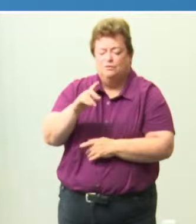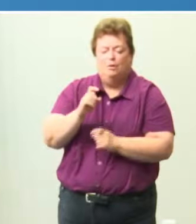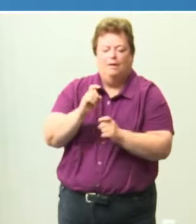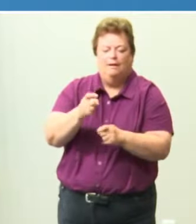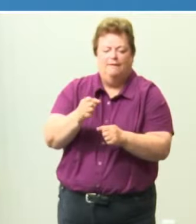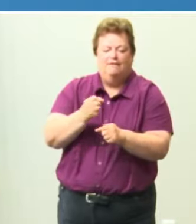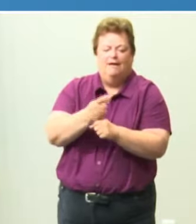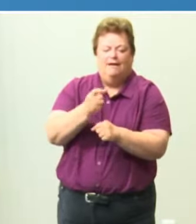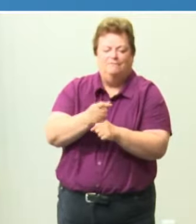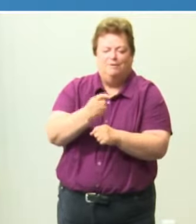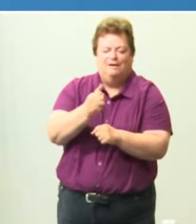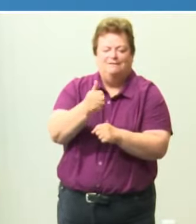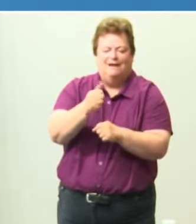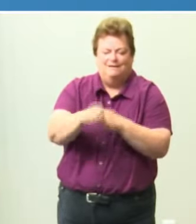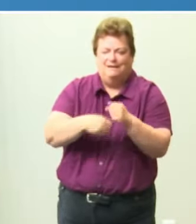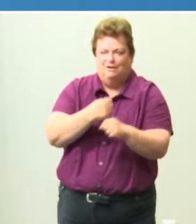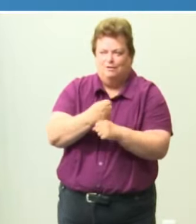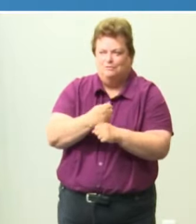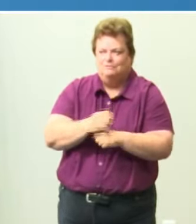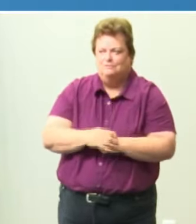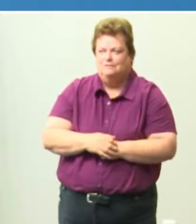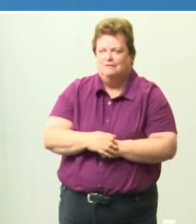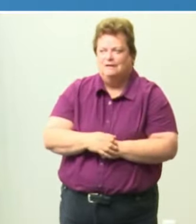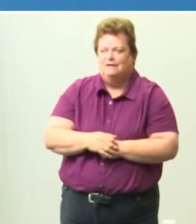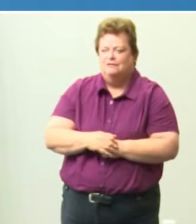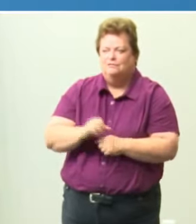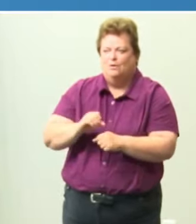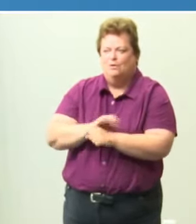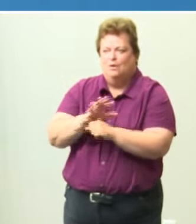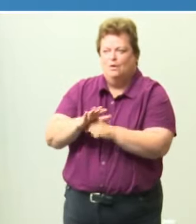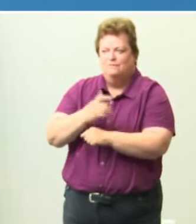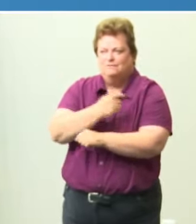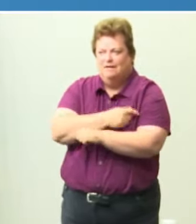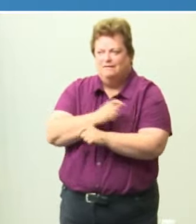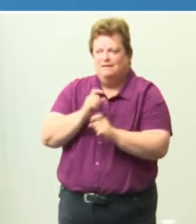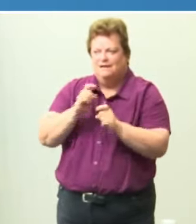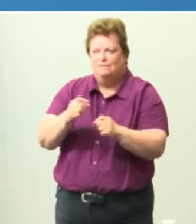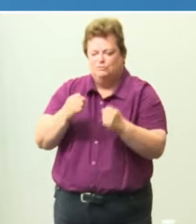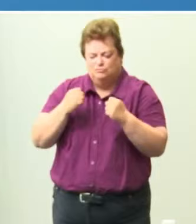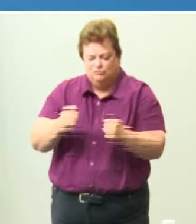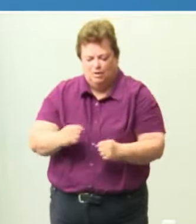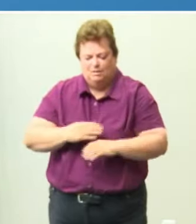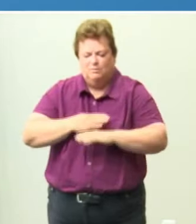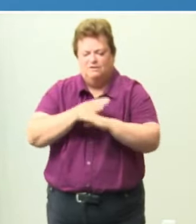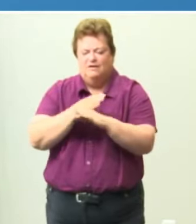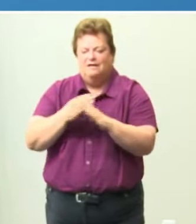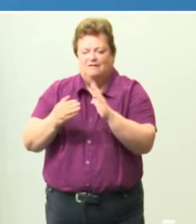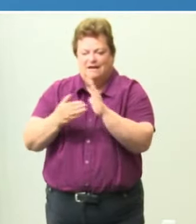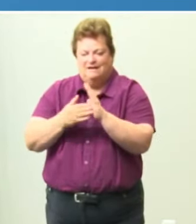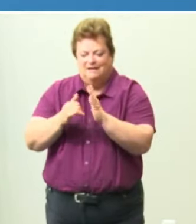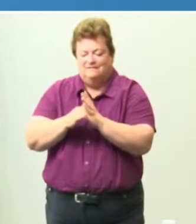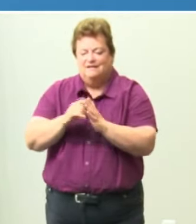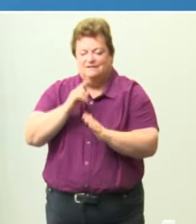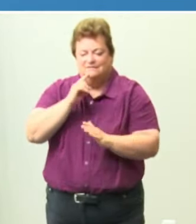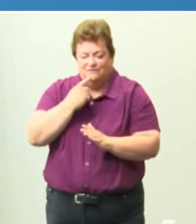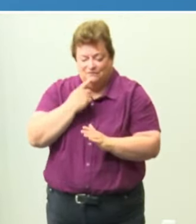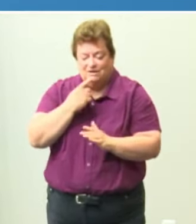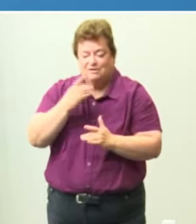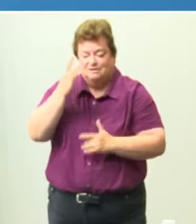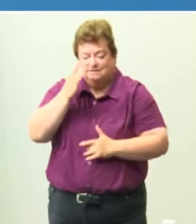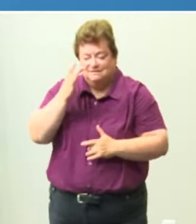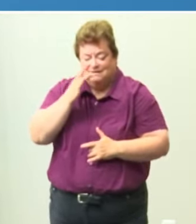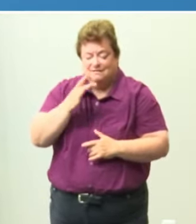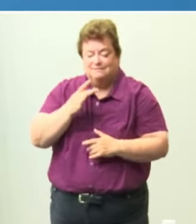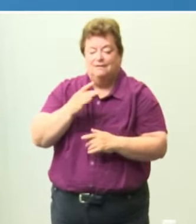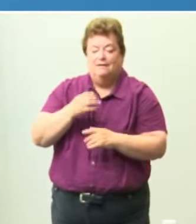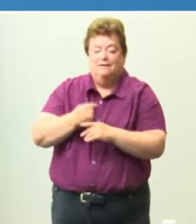years. COVID-19 vaccines continue to provide strong protection against severe disease, hospitalization,